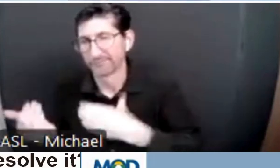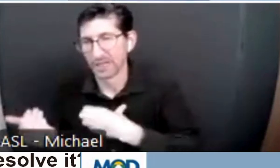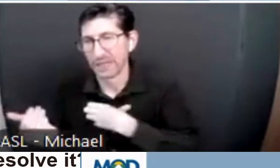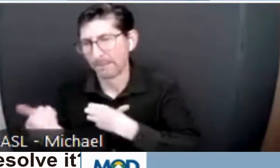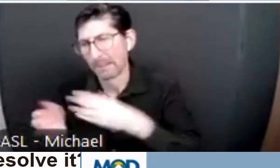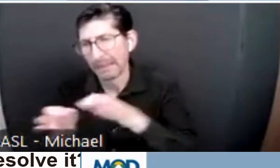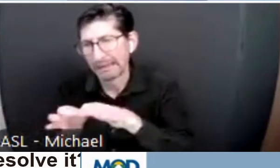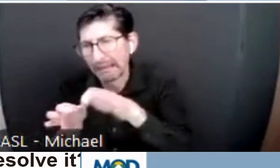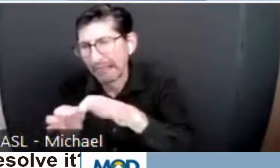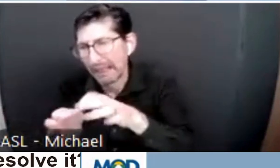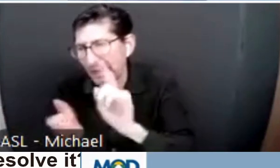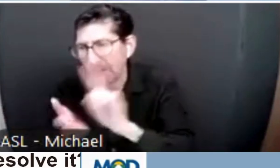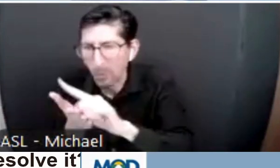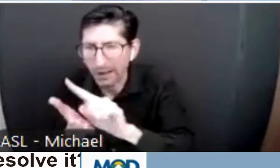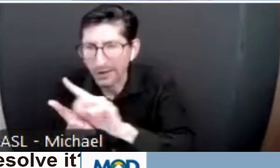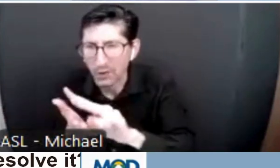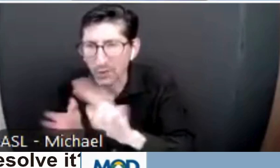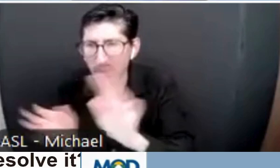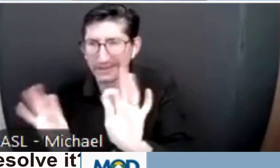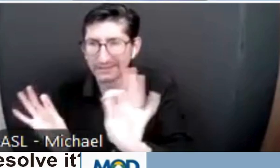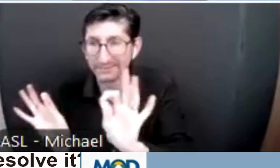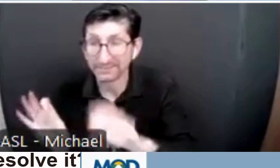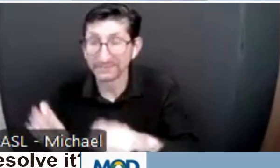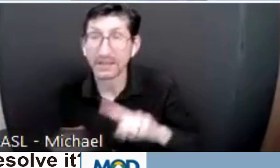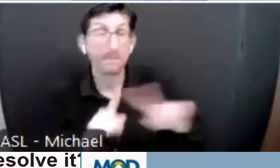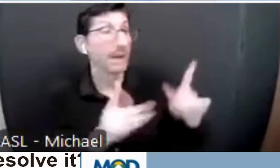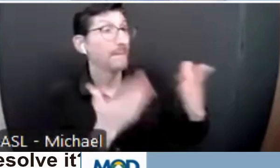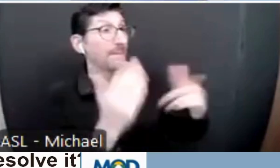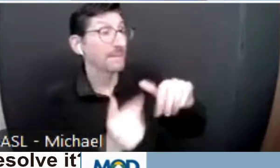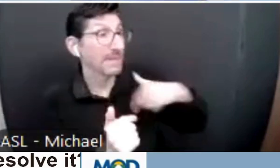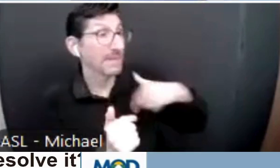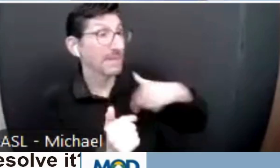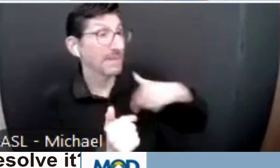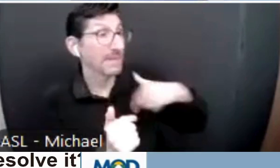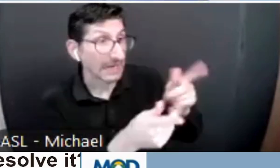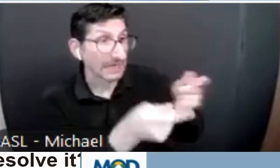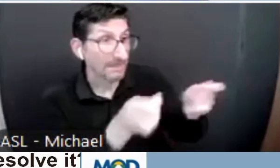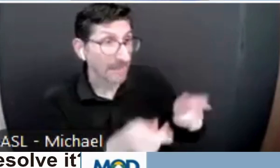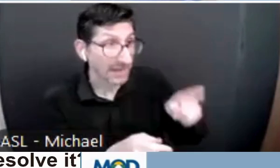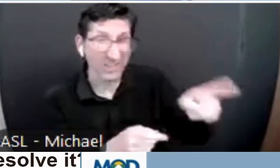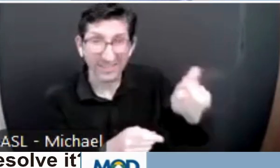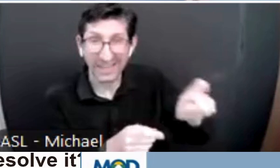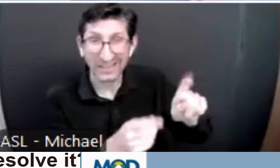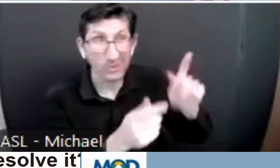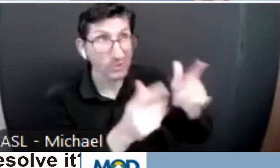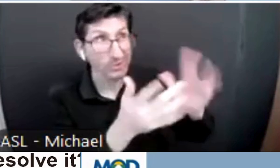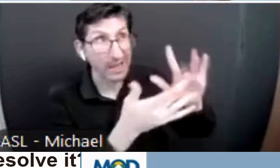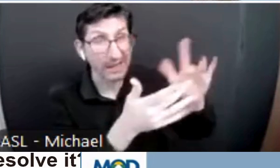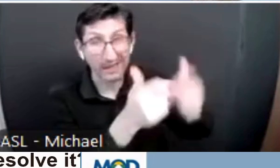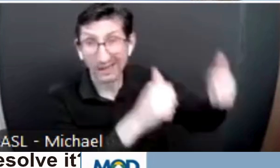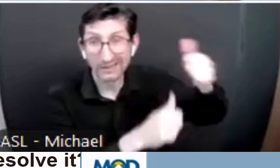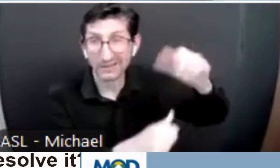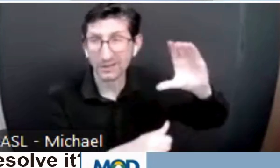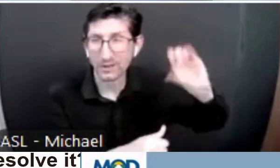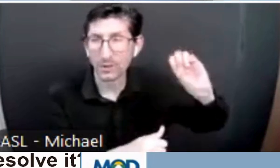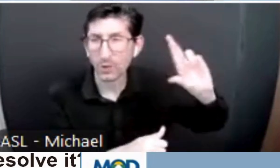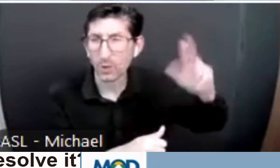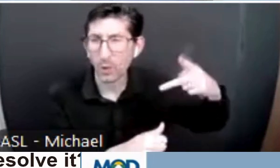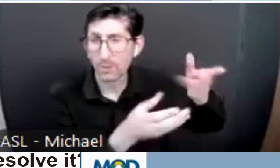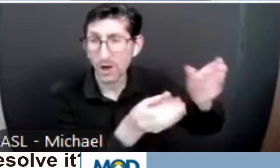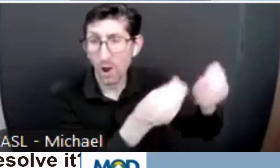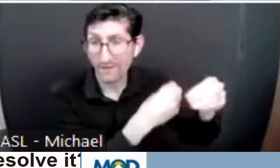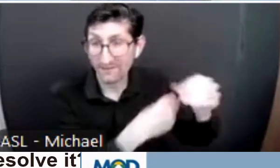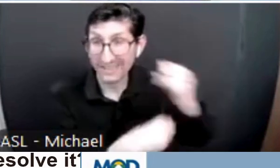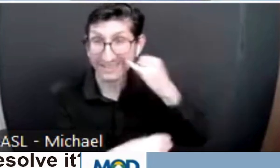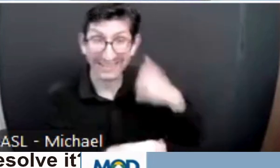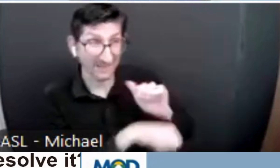went to the manager, but they report to the corporate office or to, and if you send a request again, or